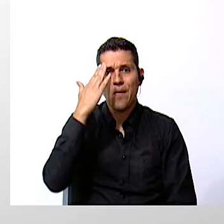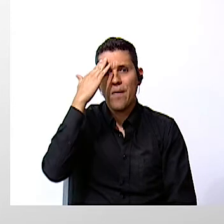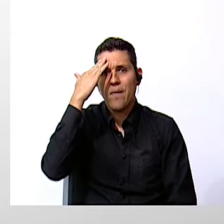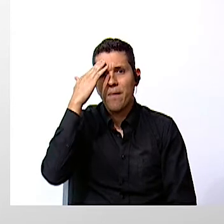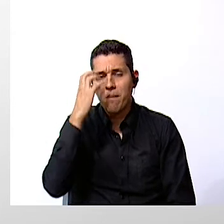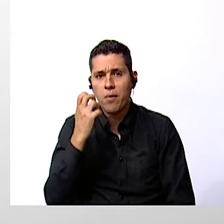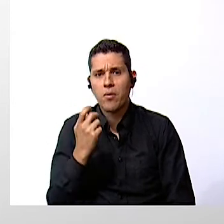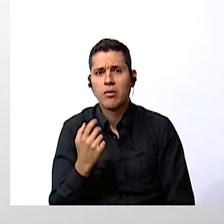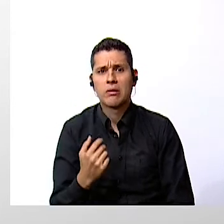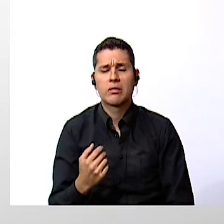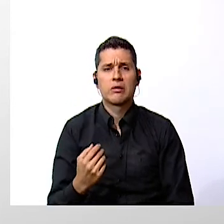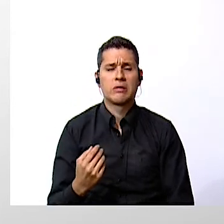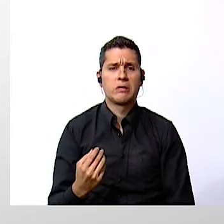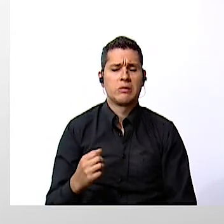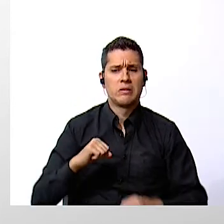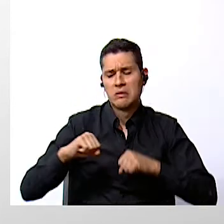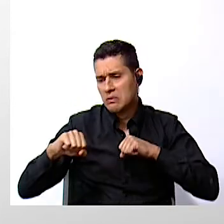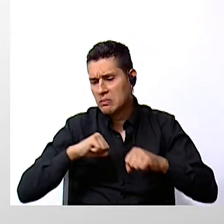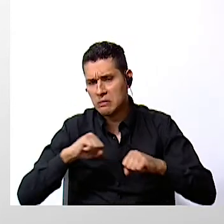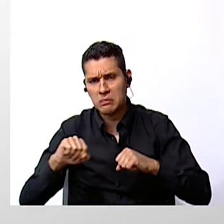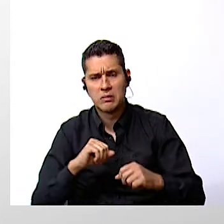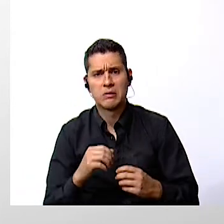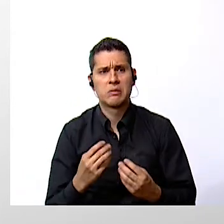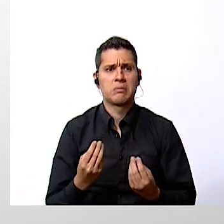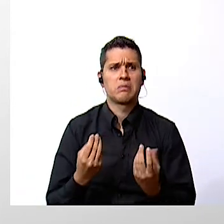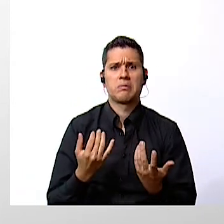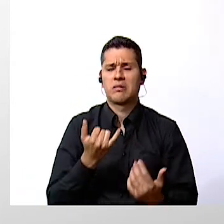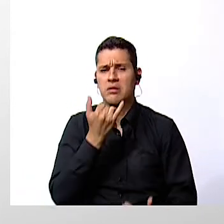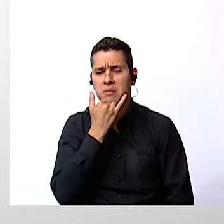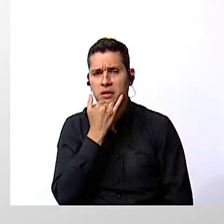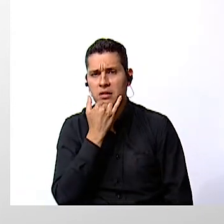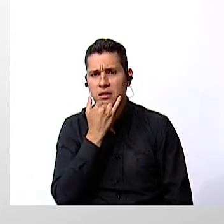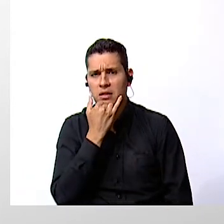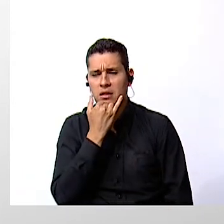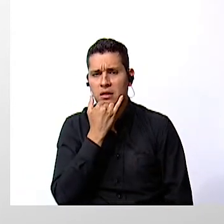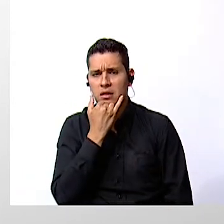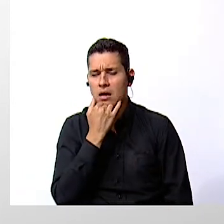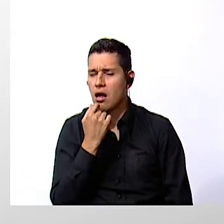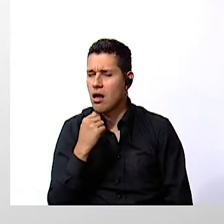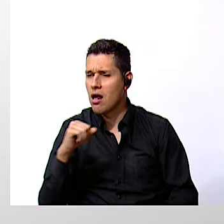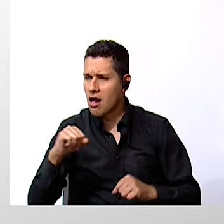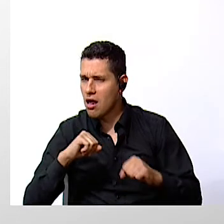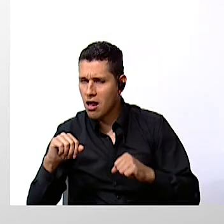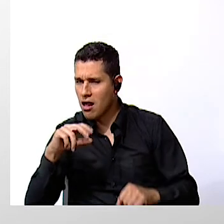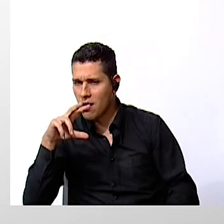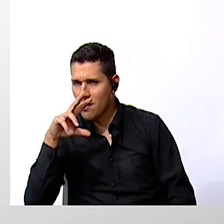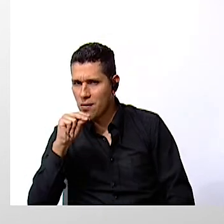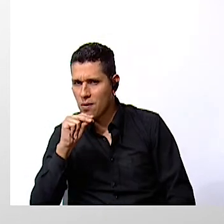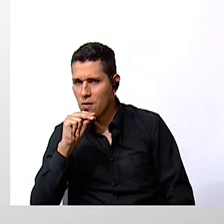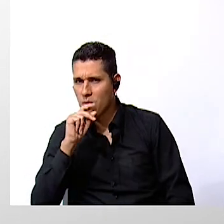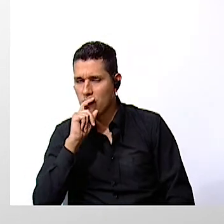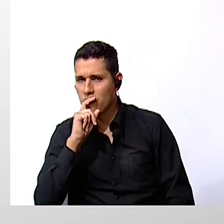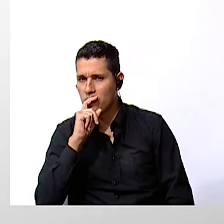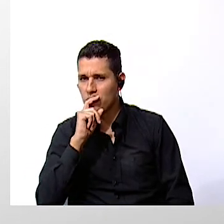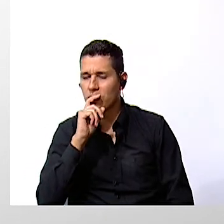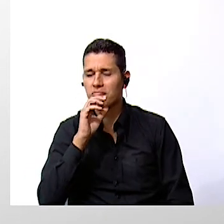very strong when running. What am I? I'm going to give you 5